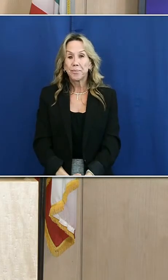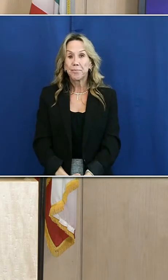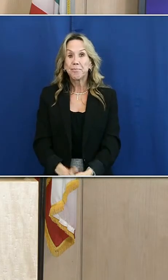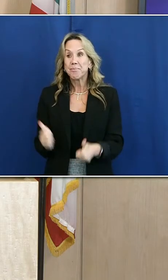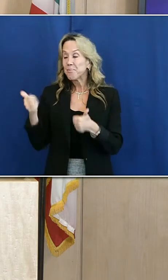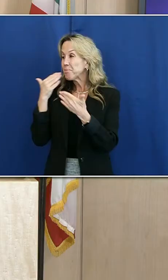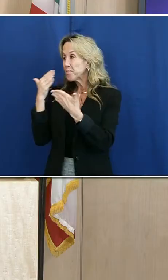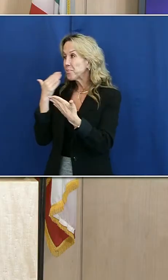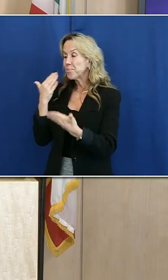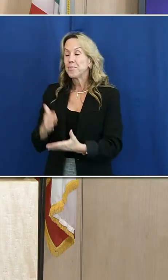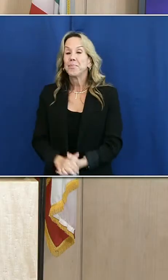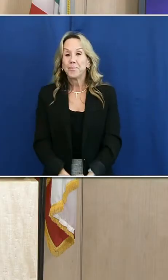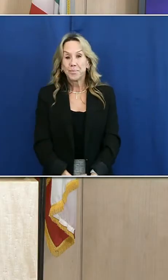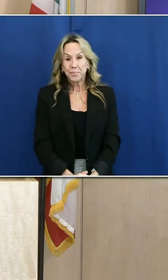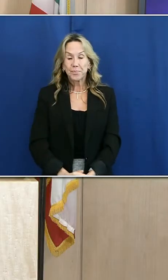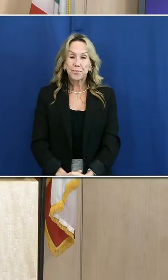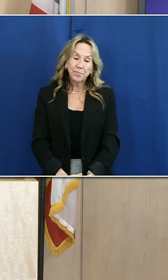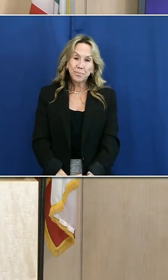you. Thank you.